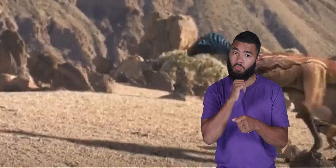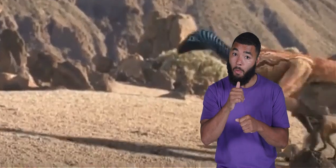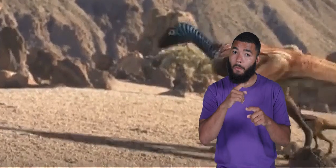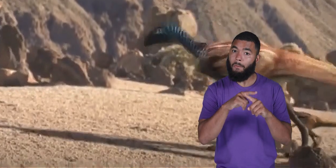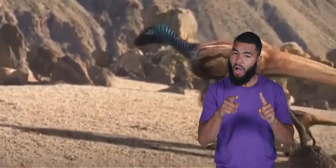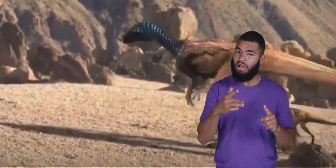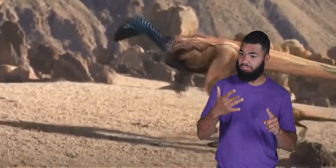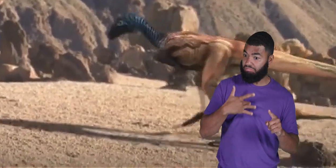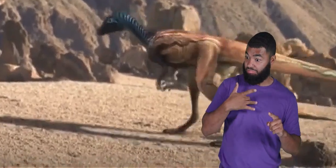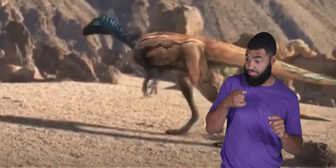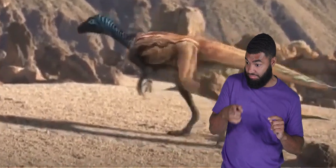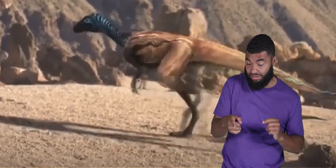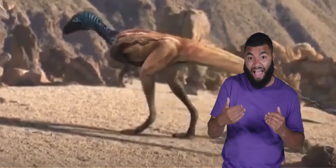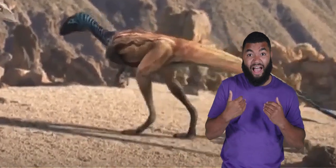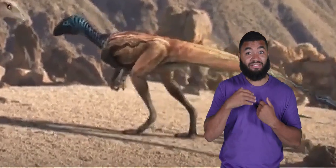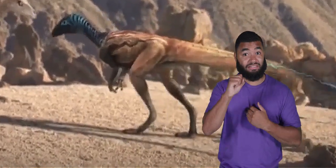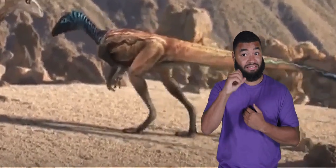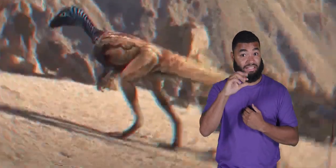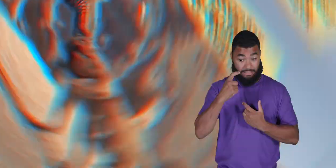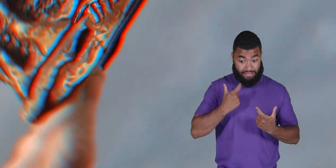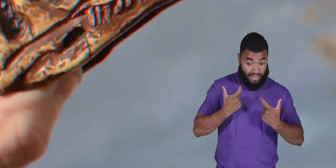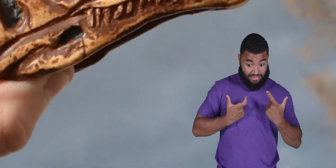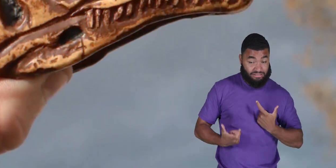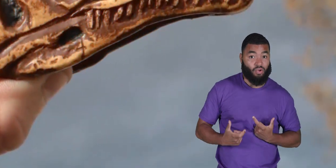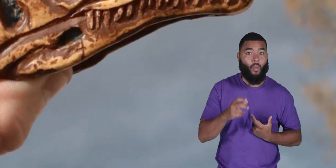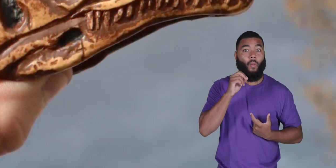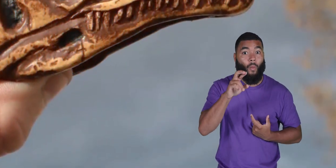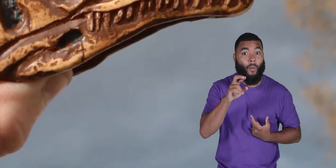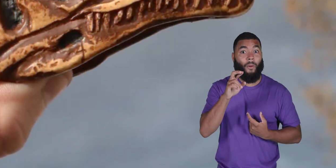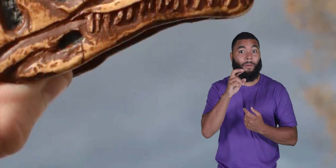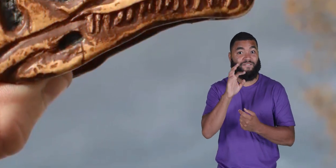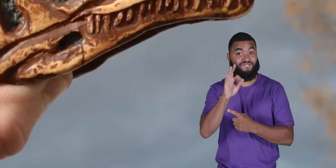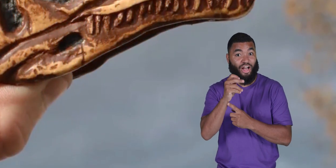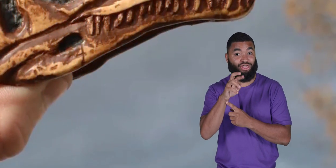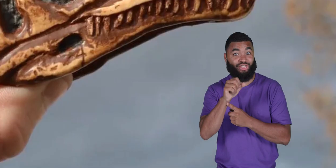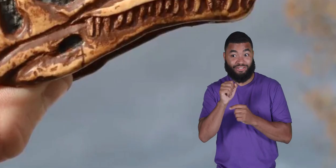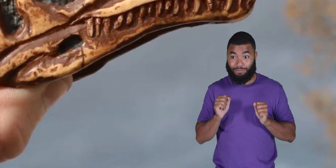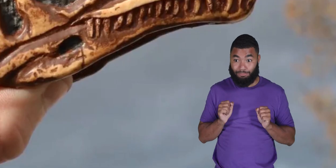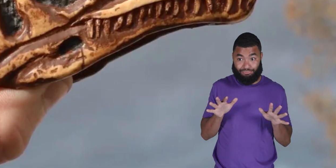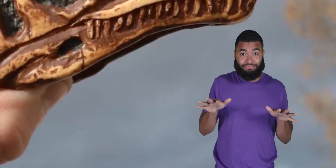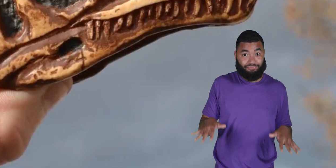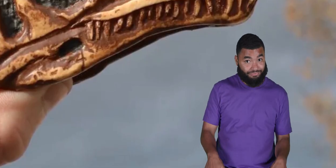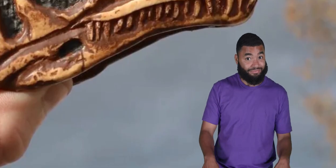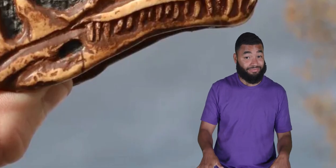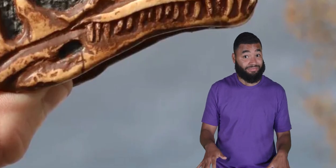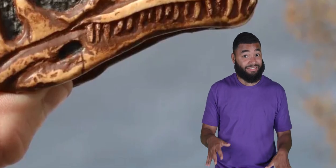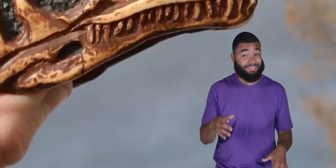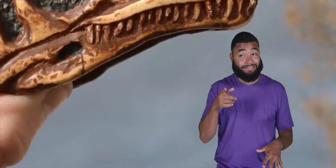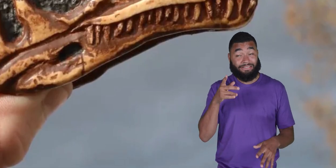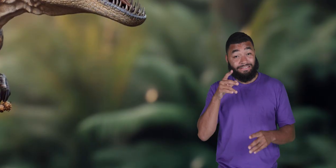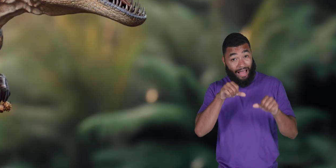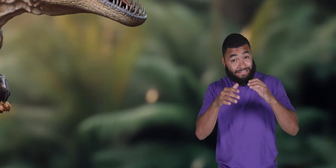the Eoraptor was covered by scales or feathers. It is hard to tell exactly what a dinosaur may have looked like from fossil